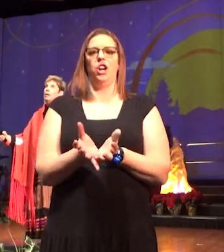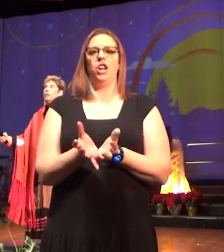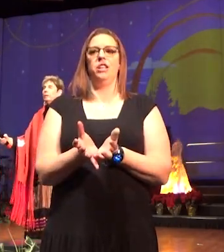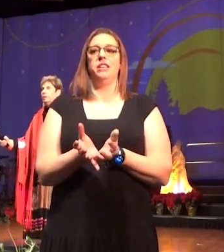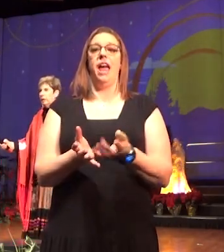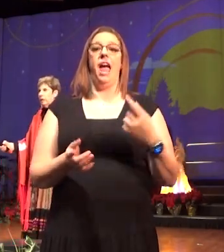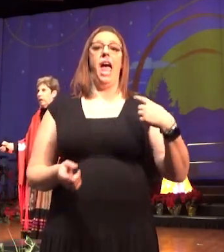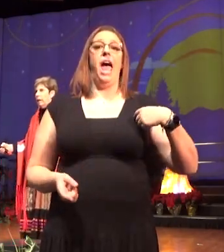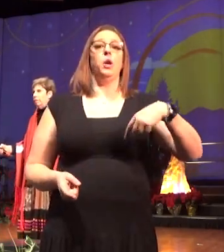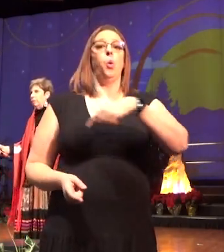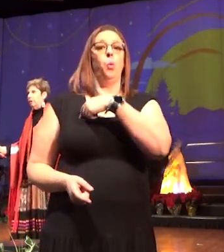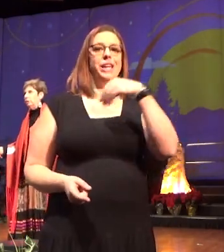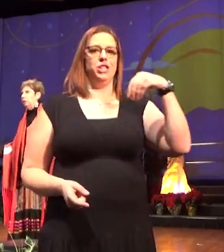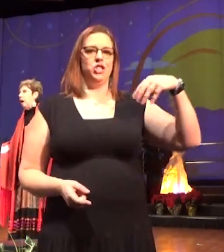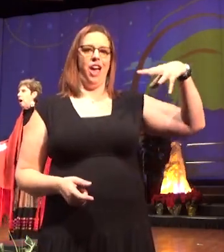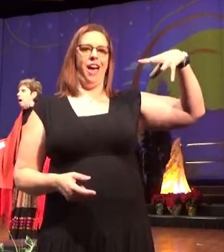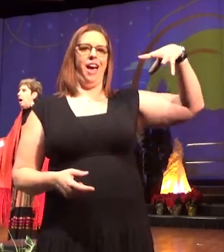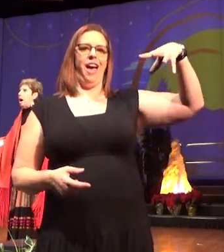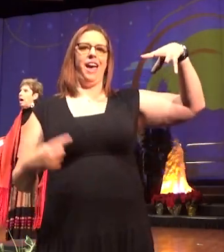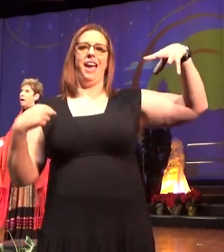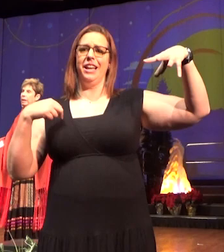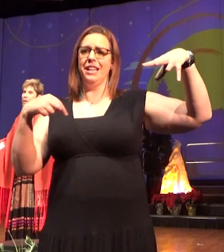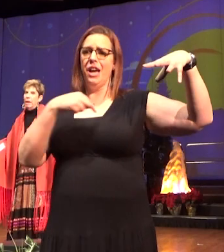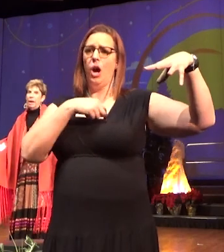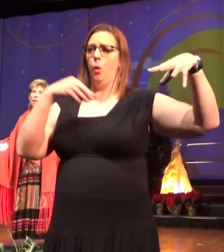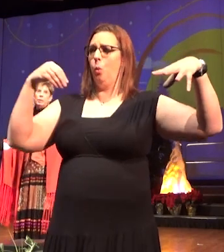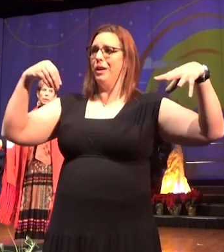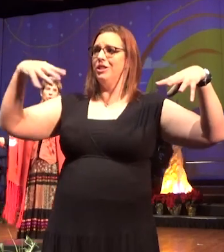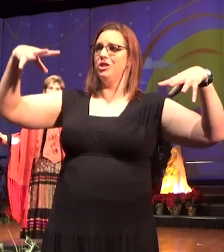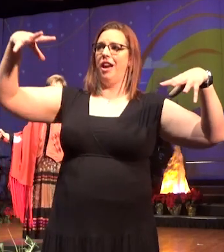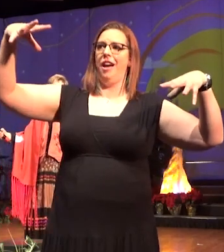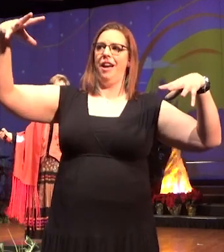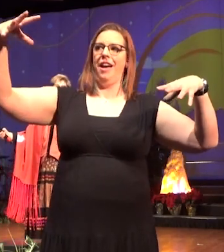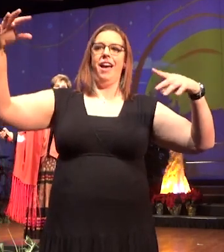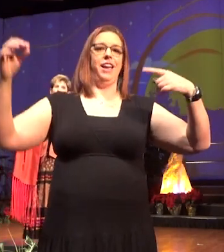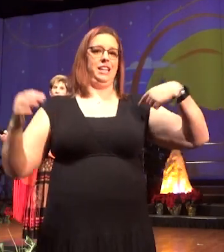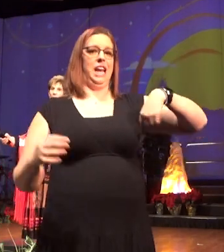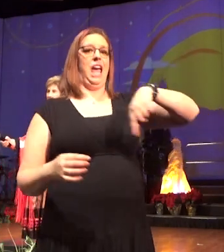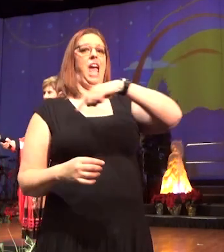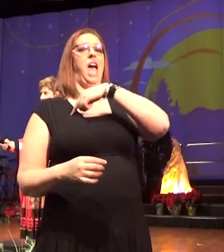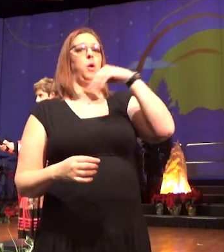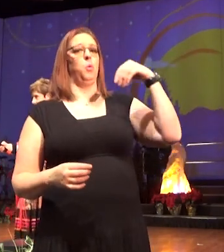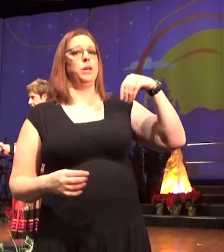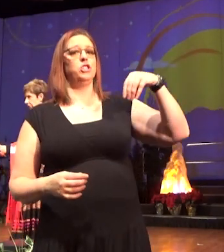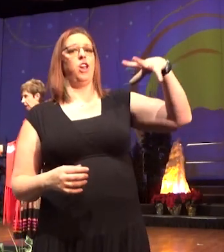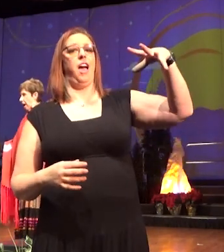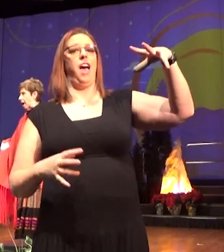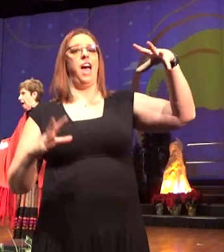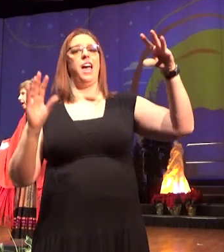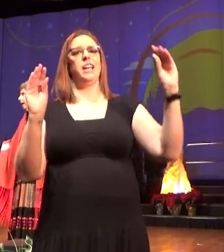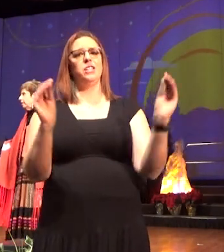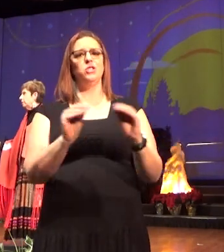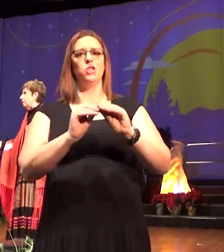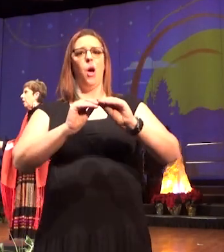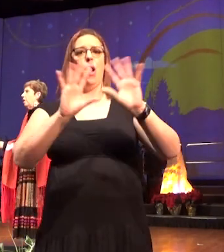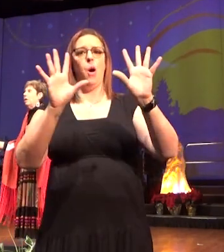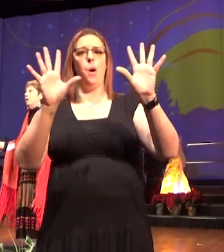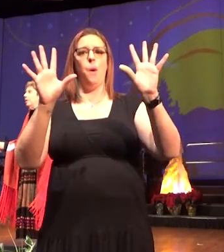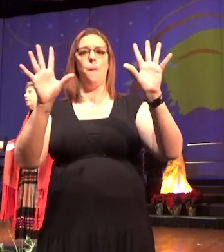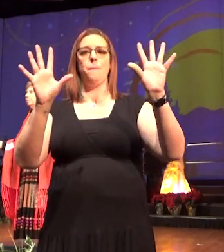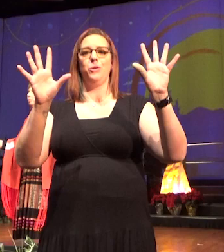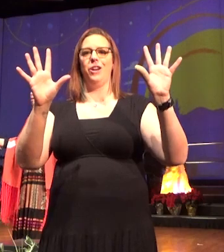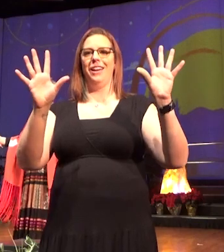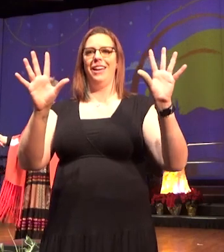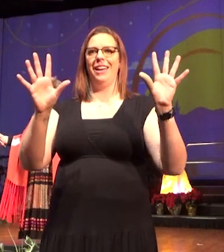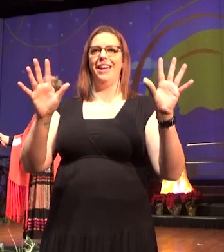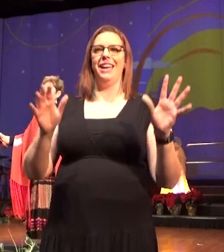this world. And we shine, and we shine, and we shine so